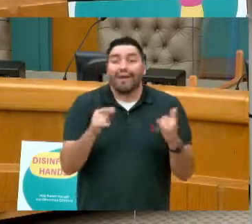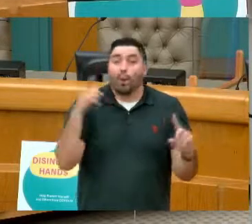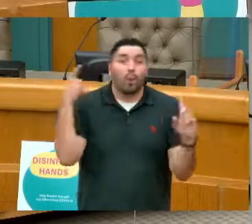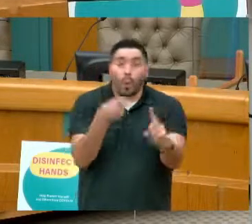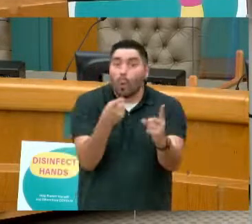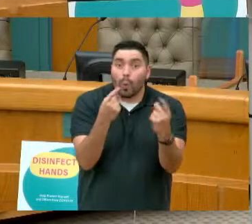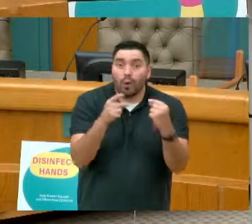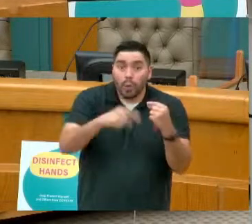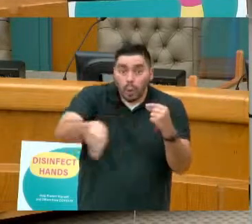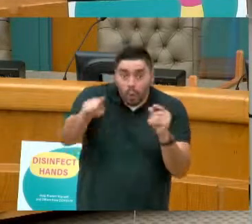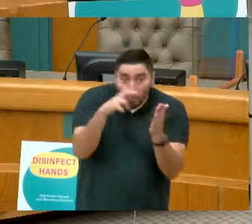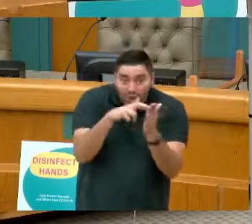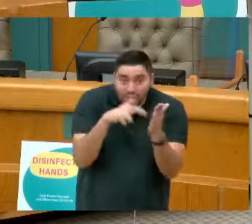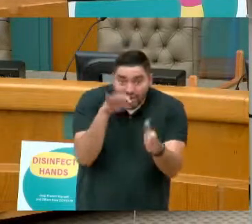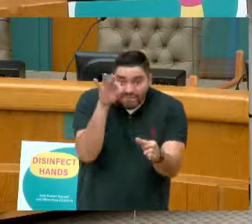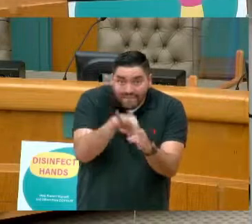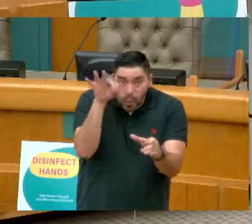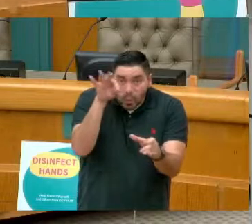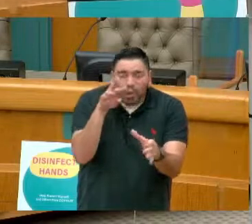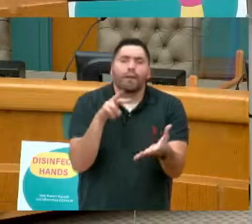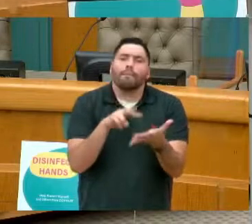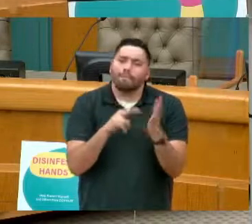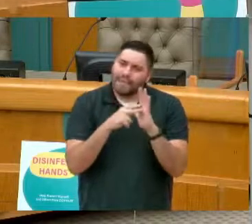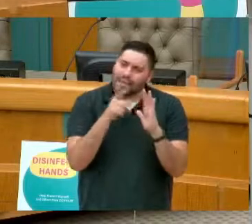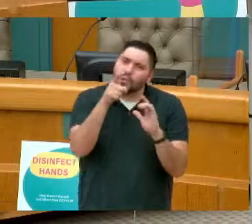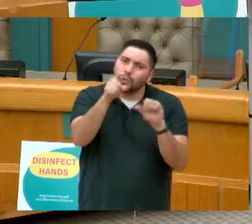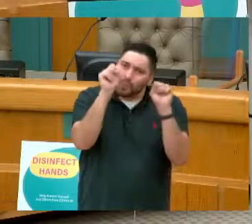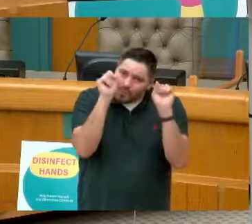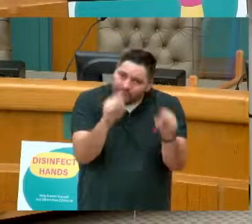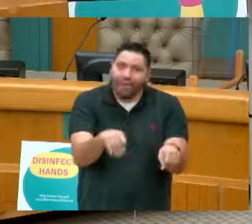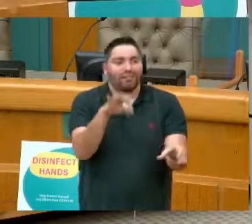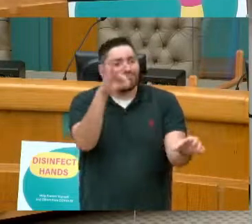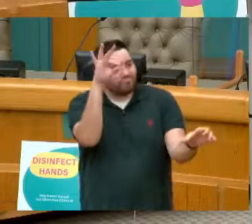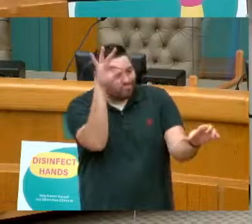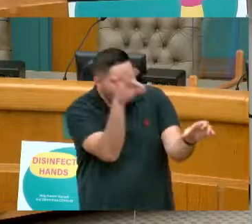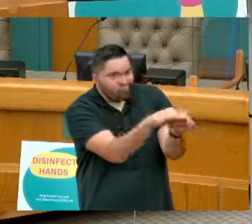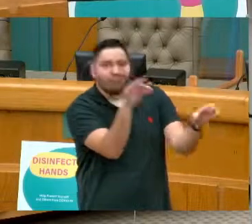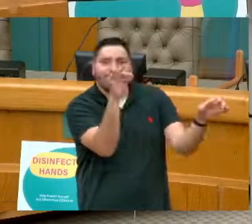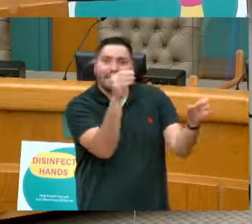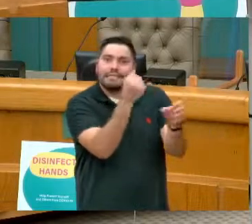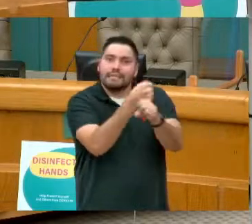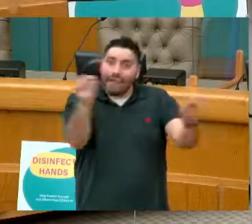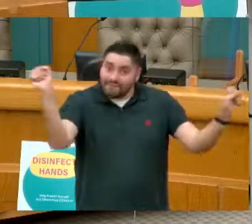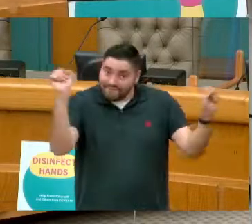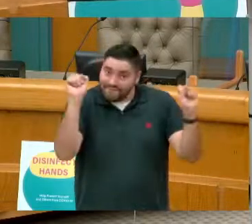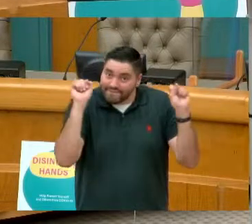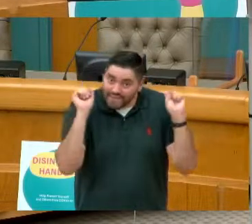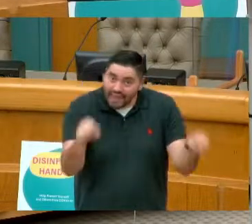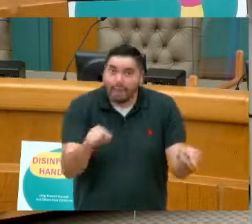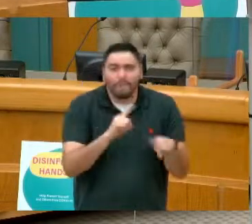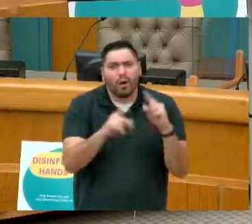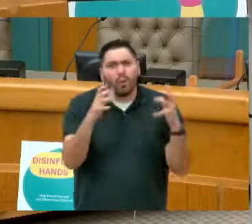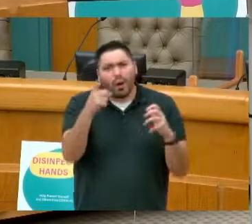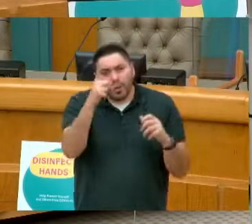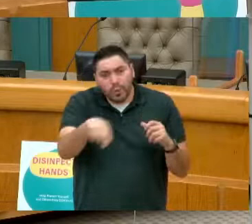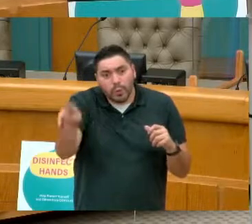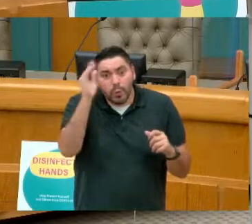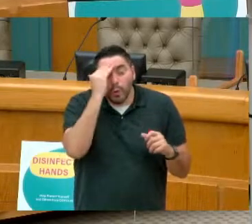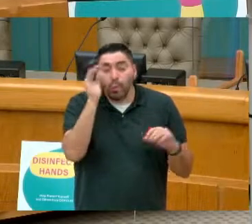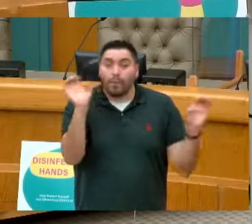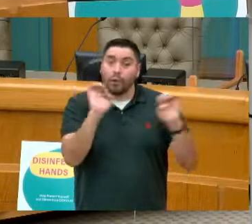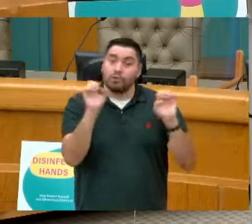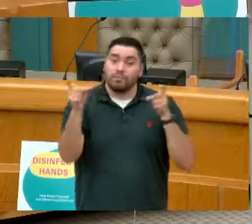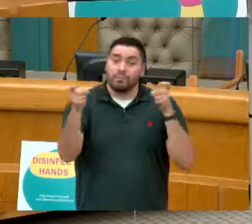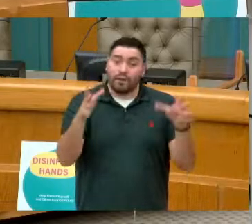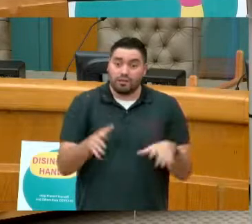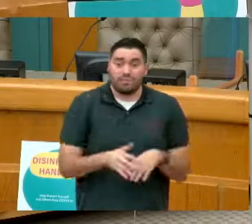them at all 25 of your voting center, early location voting centers. We hope that you will see these public health messages coming from